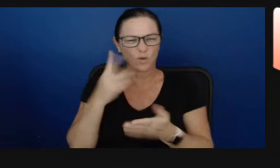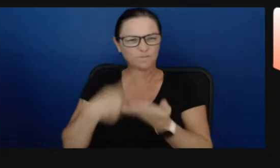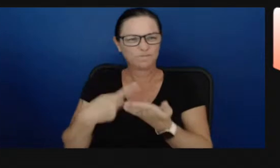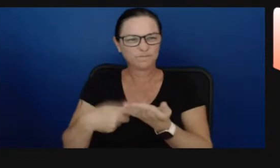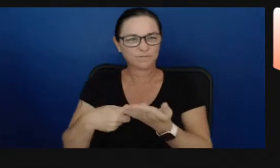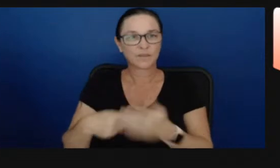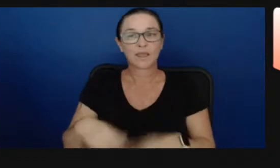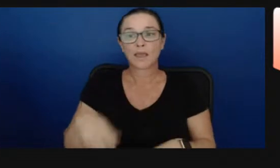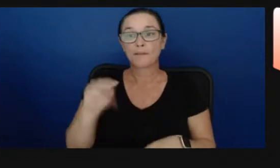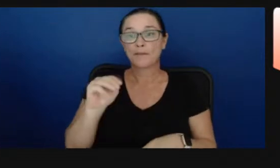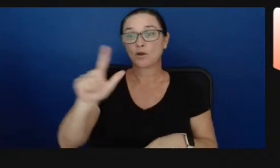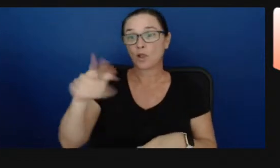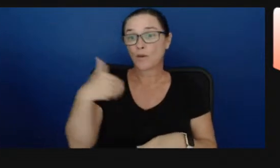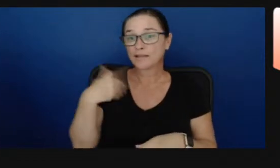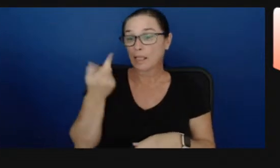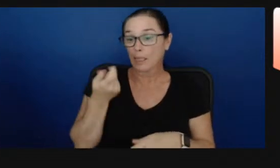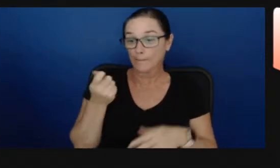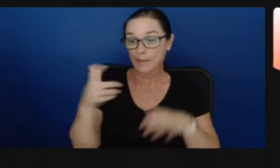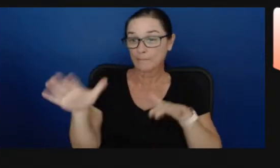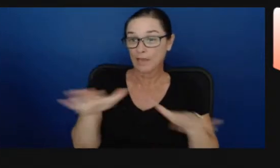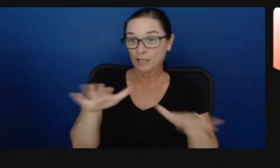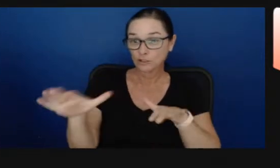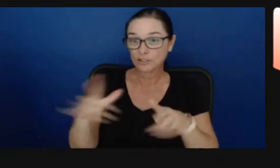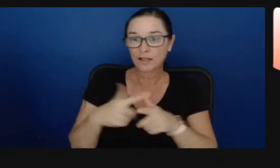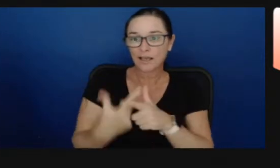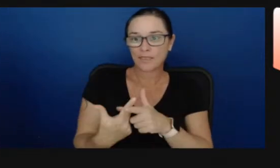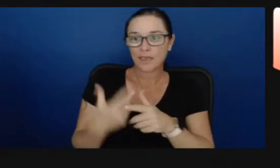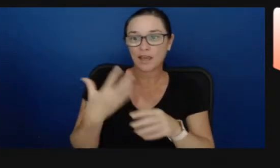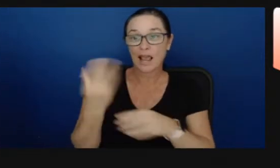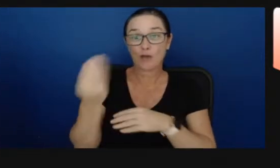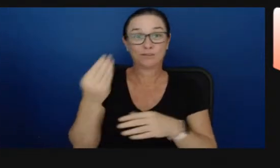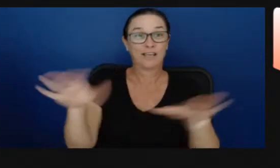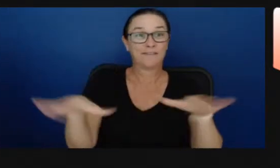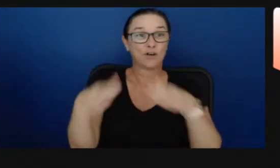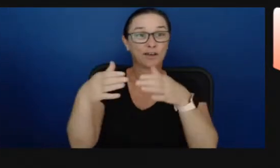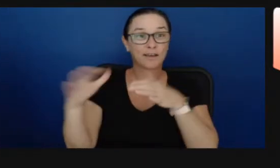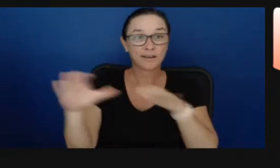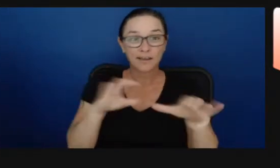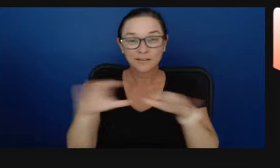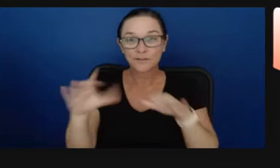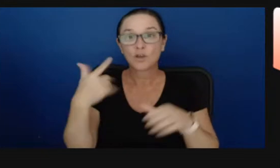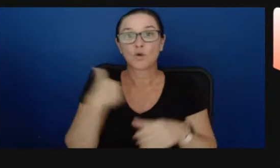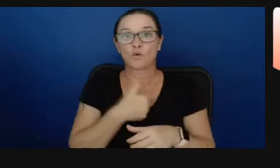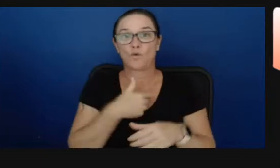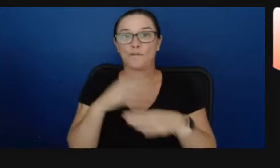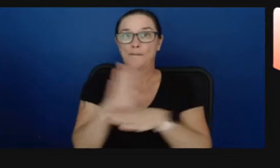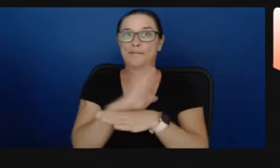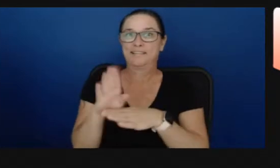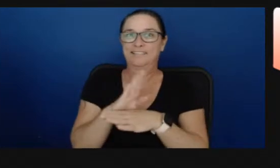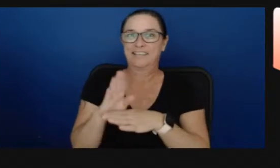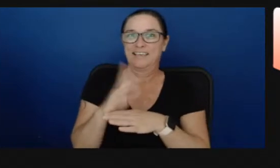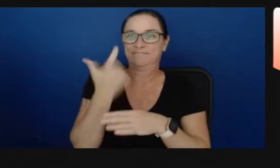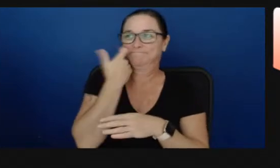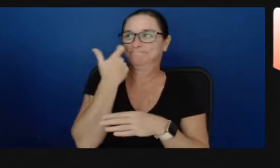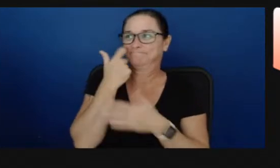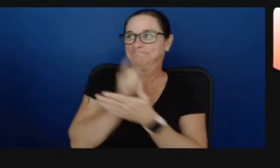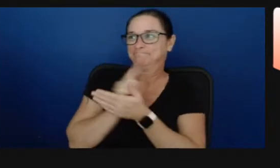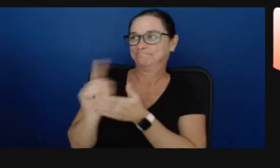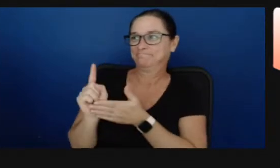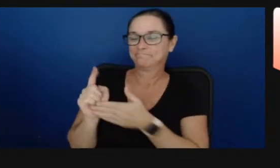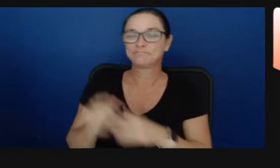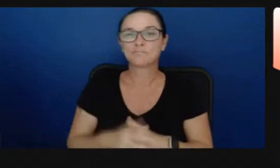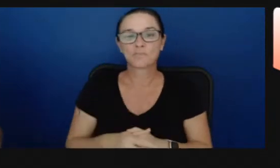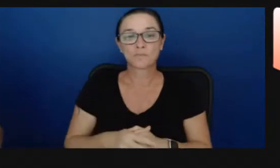action. And totally outside of volcanic activity, we've been pretty busy, Dan, this past week. How you doing today, man?